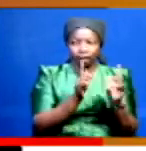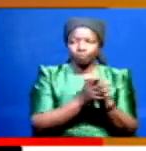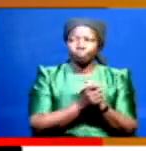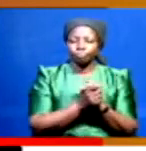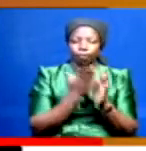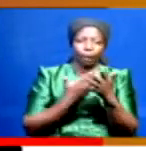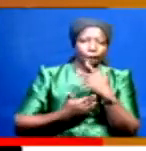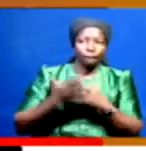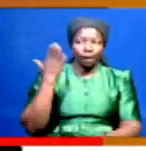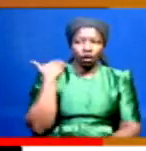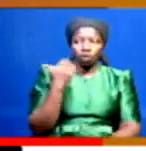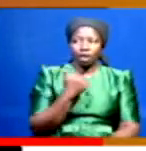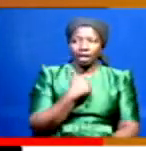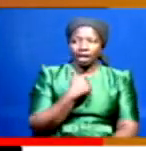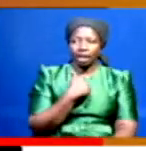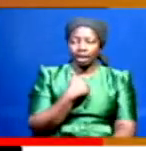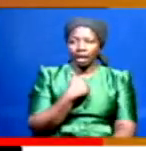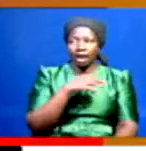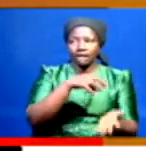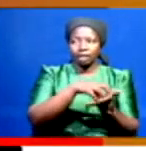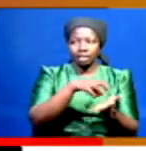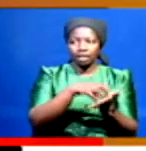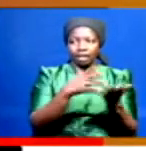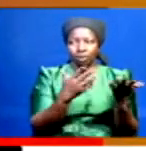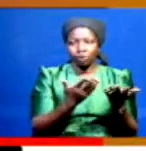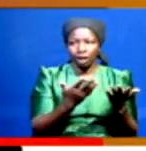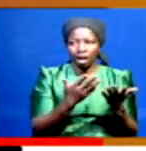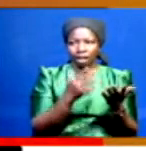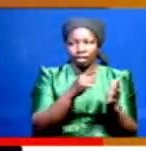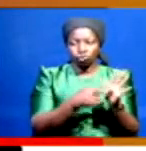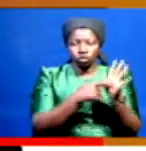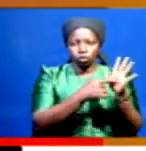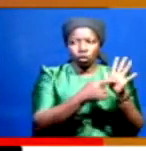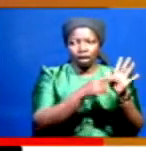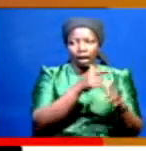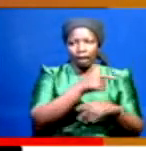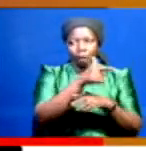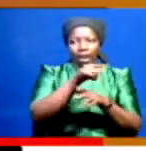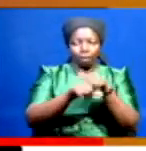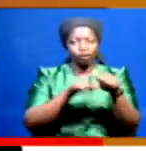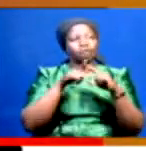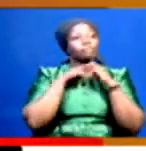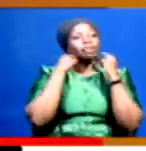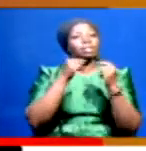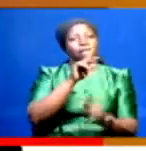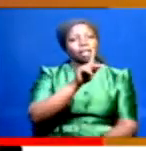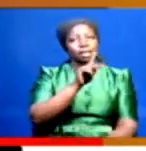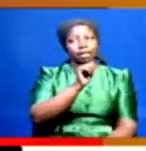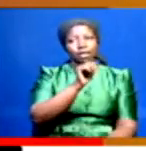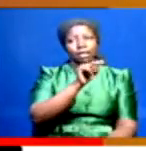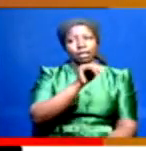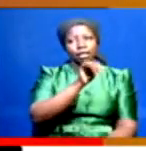on, we had a case in point which was broadcasted in media of Pastor Kanyari, who the